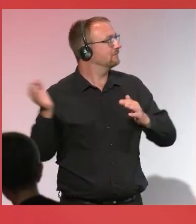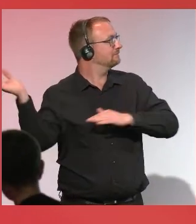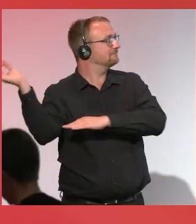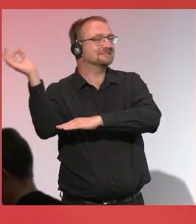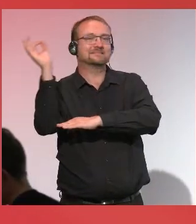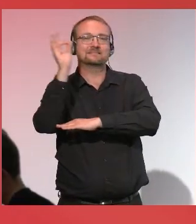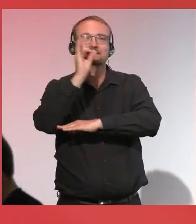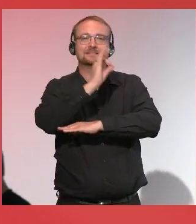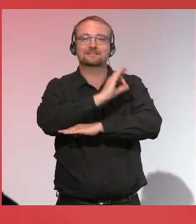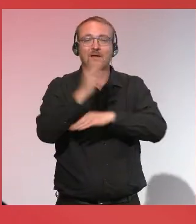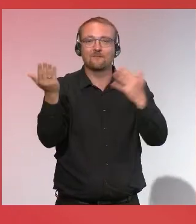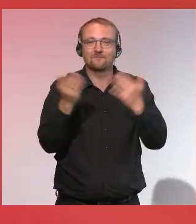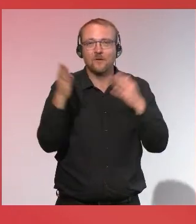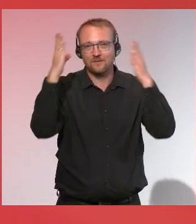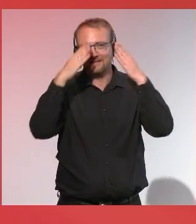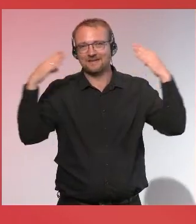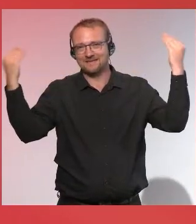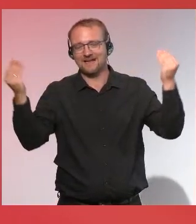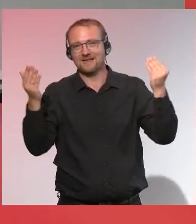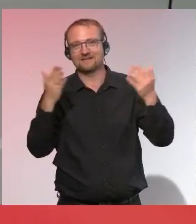river. Thank you very much.